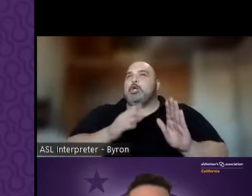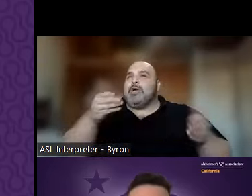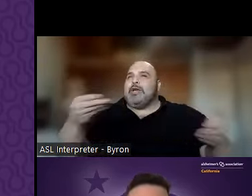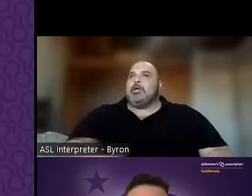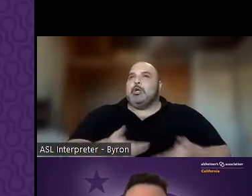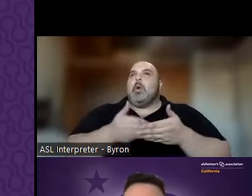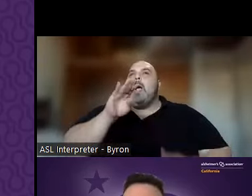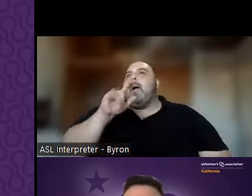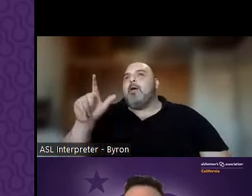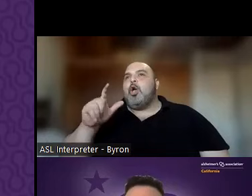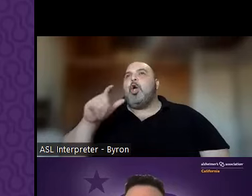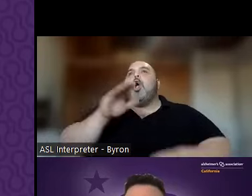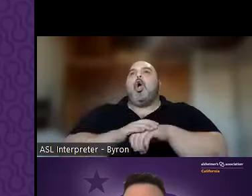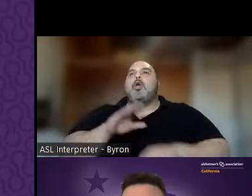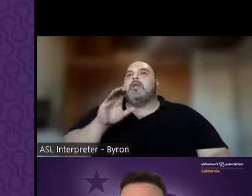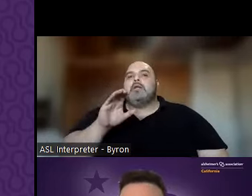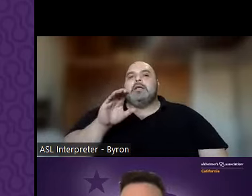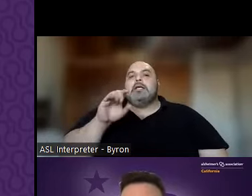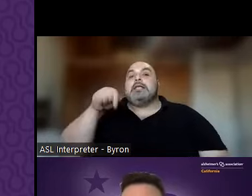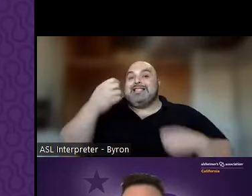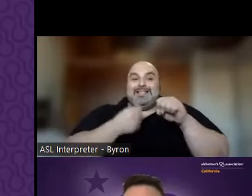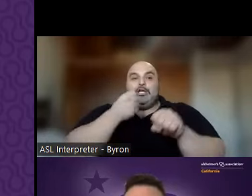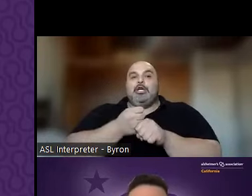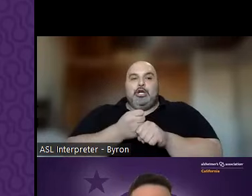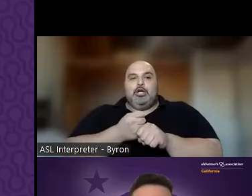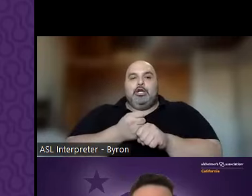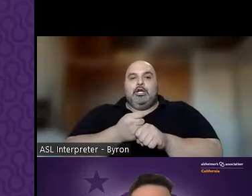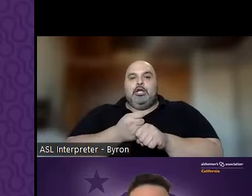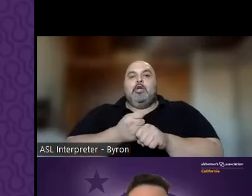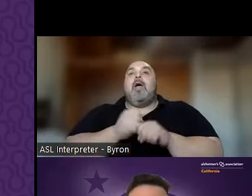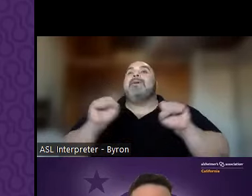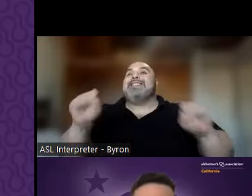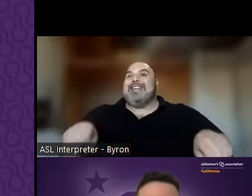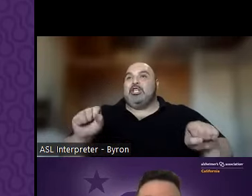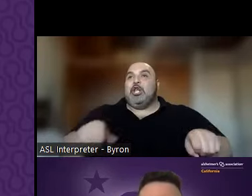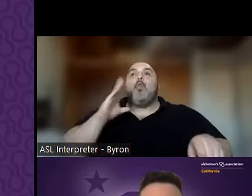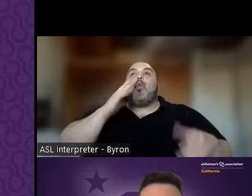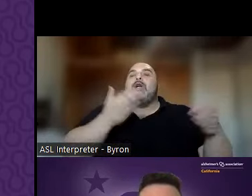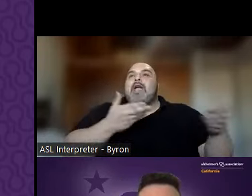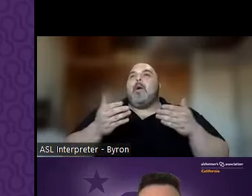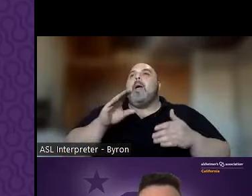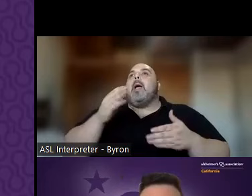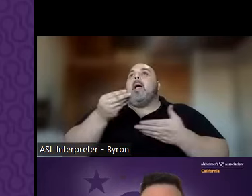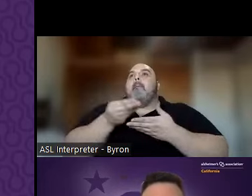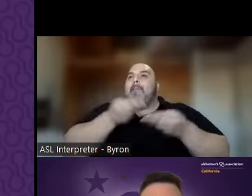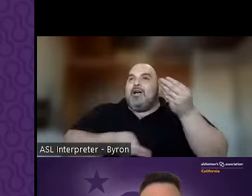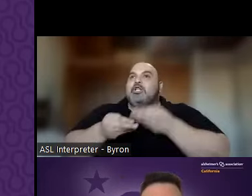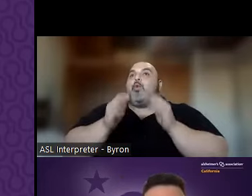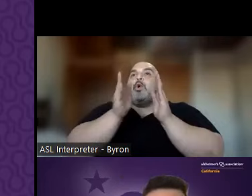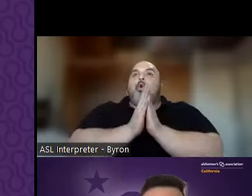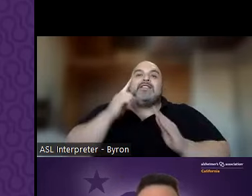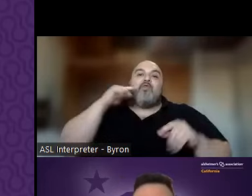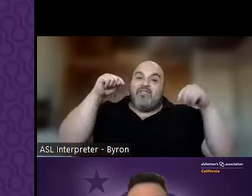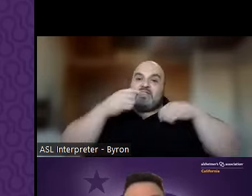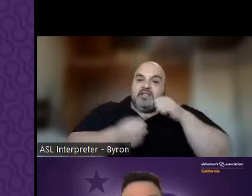a bill on the CADCs this year that potentially would either carry with it a budget request for either